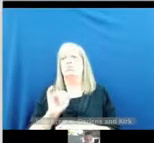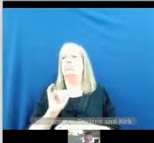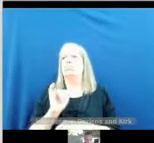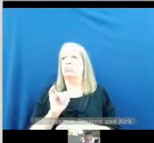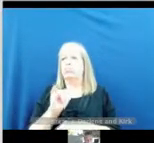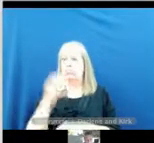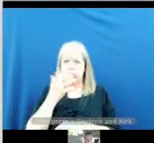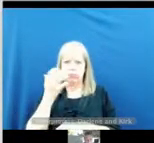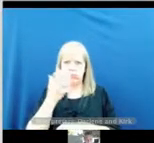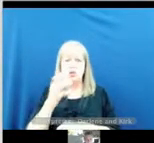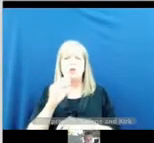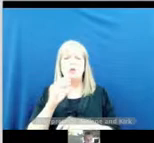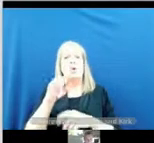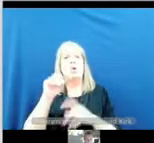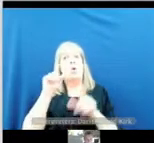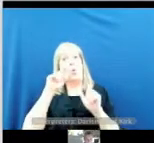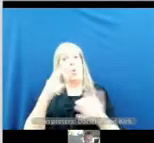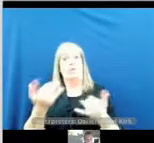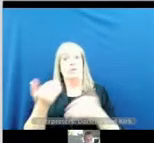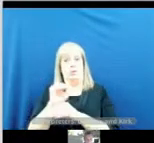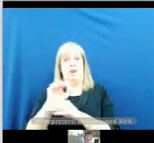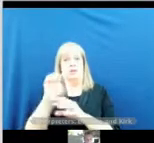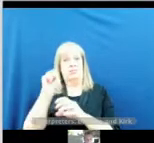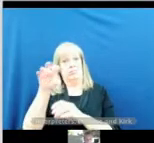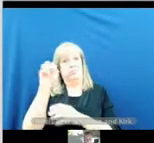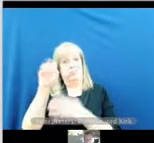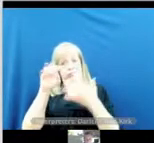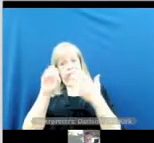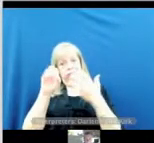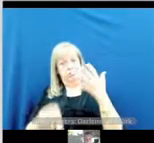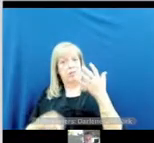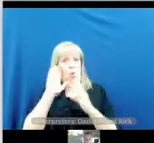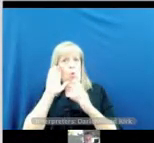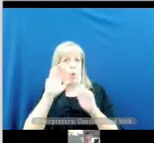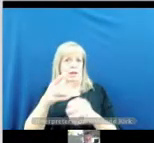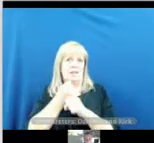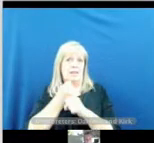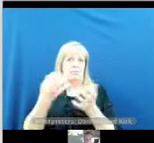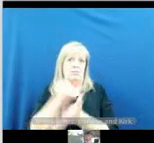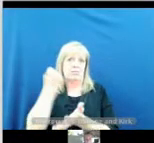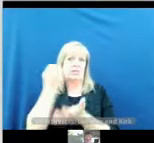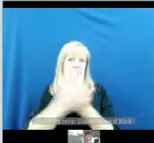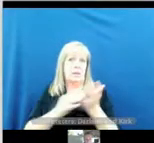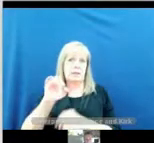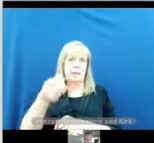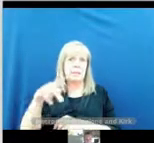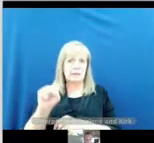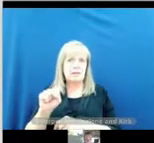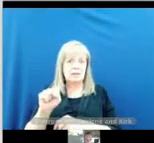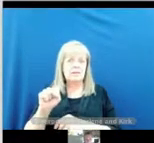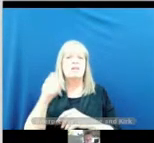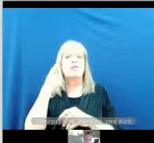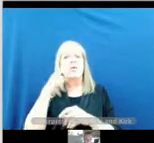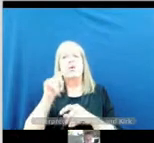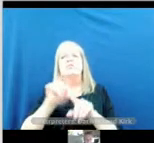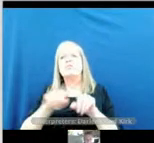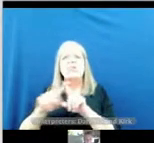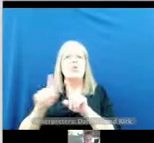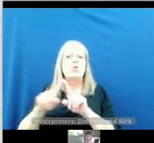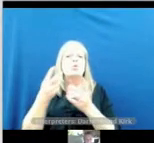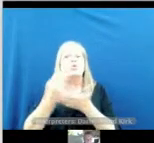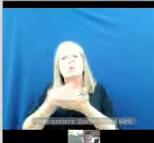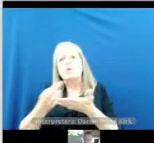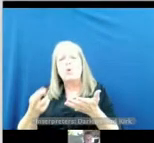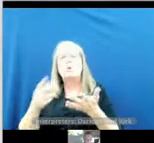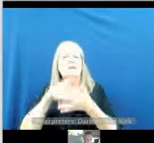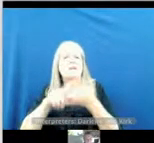were some tips that kind of came up along the way in terms of resources.